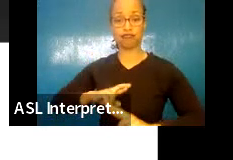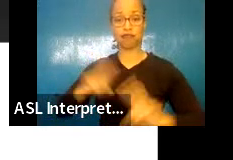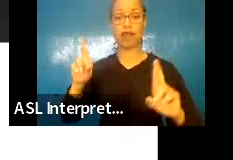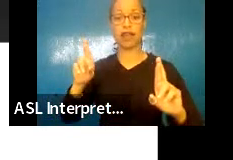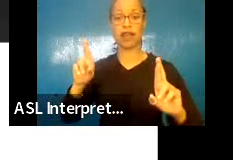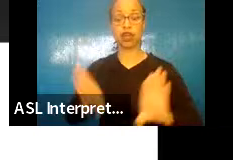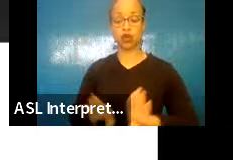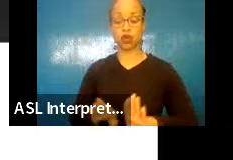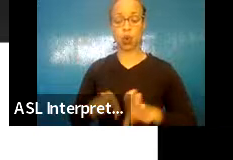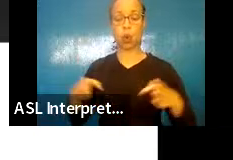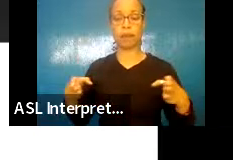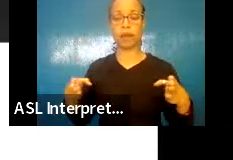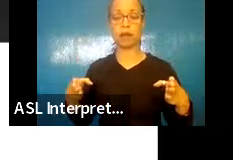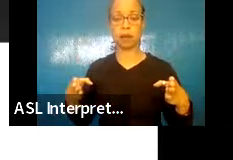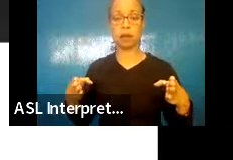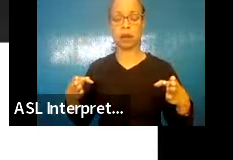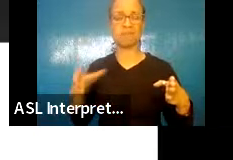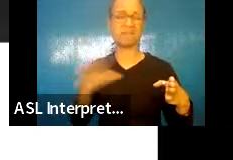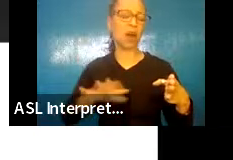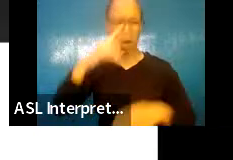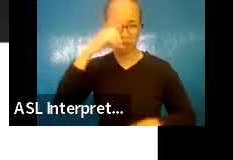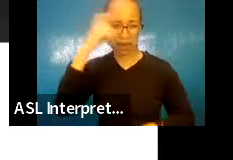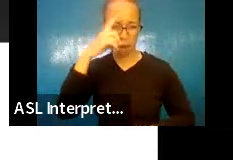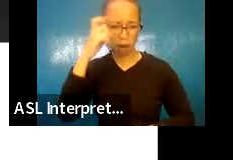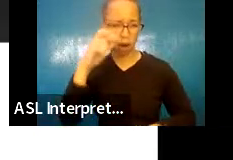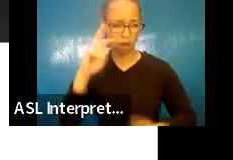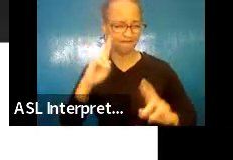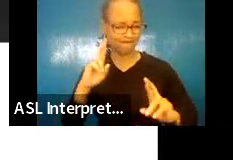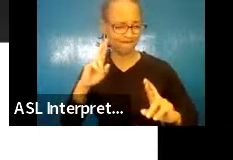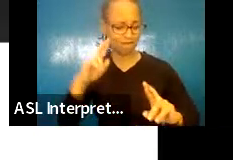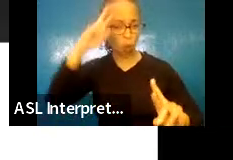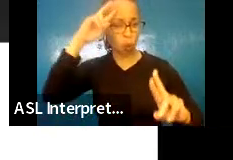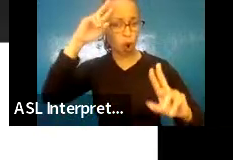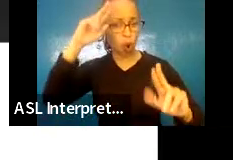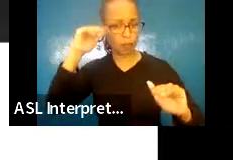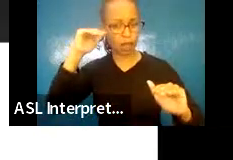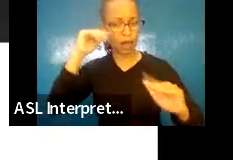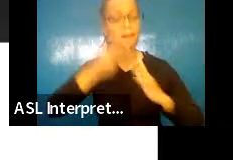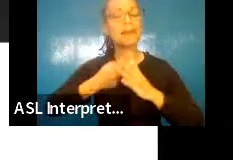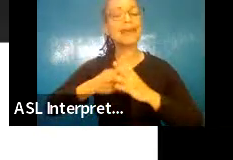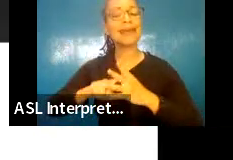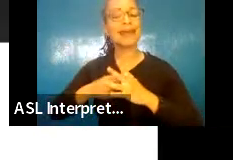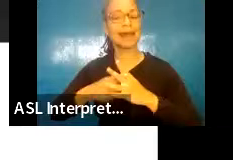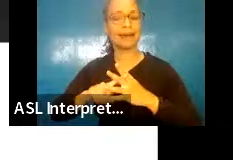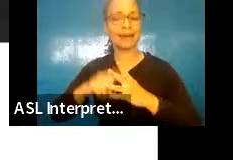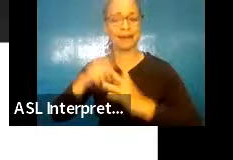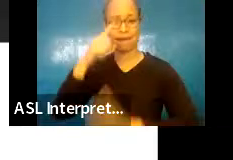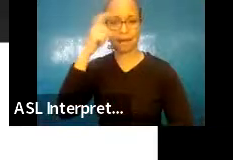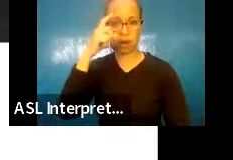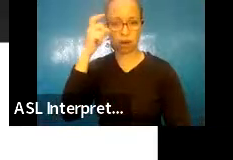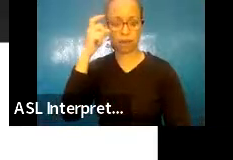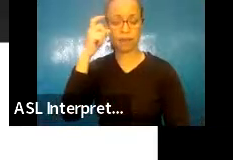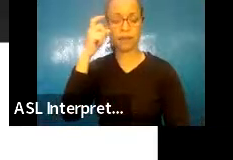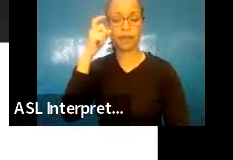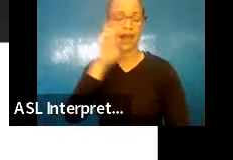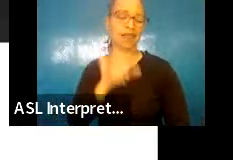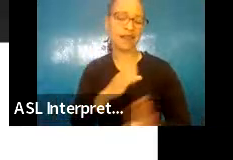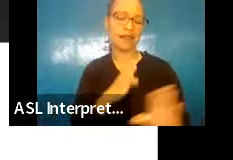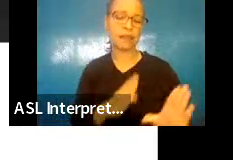open by summer. We're hoping the beginning of summer is our